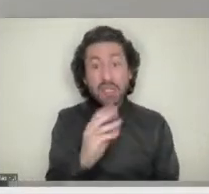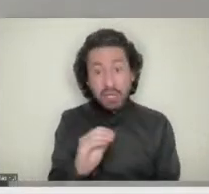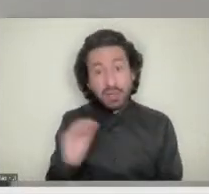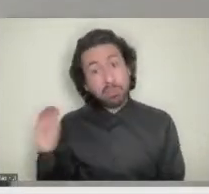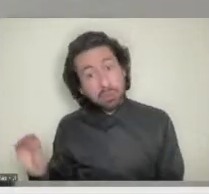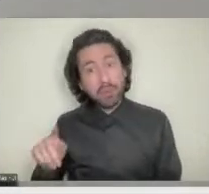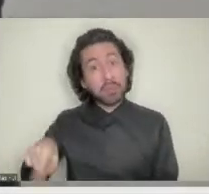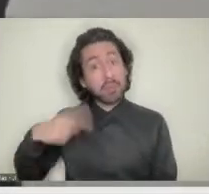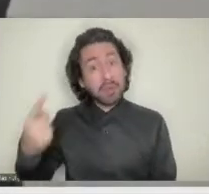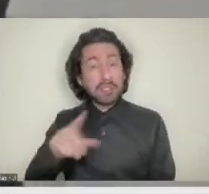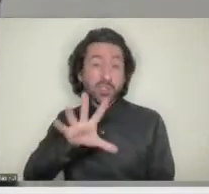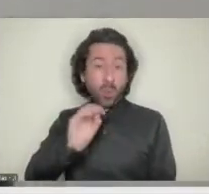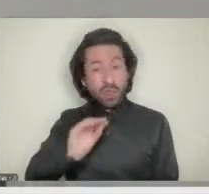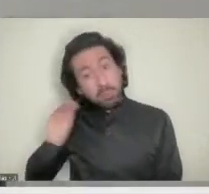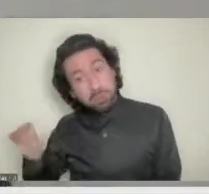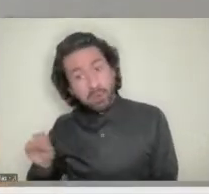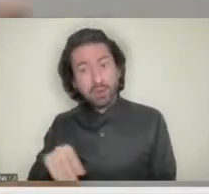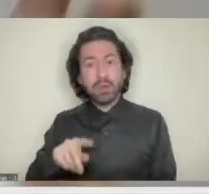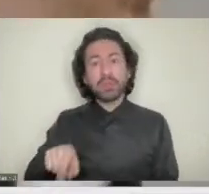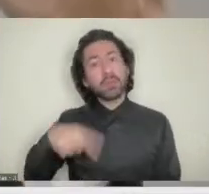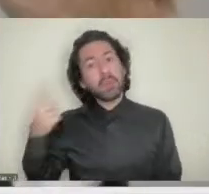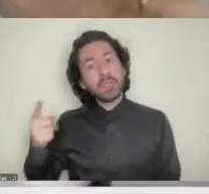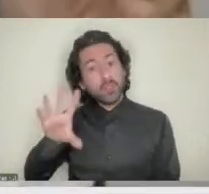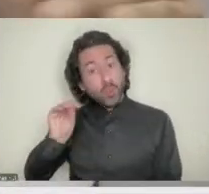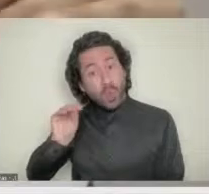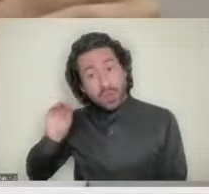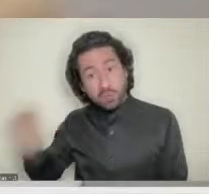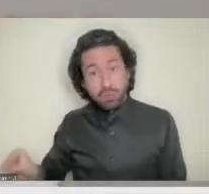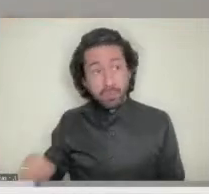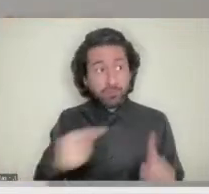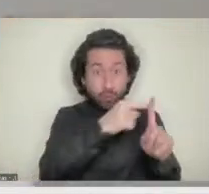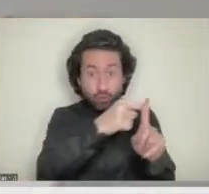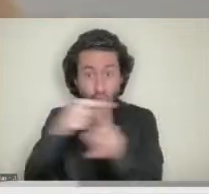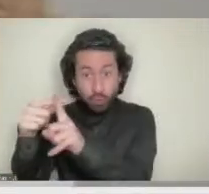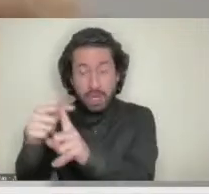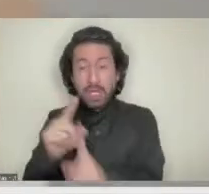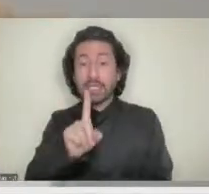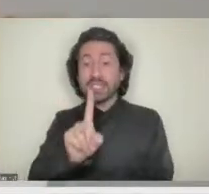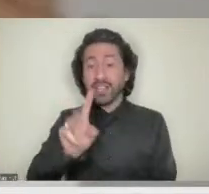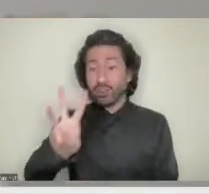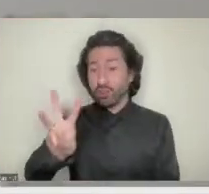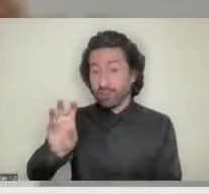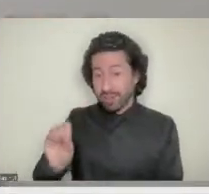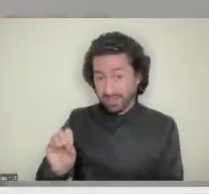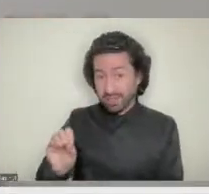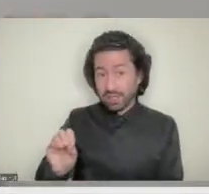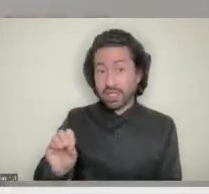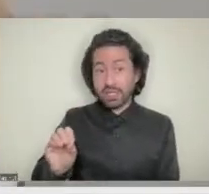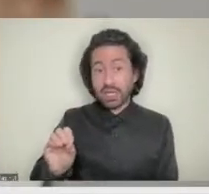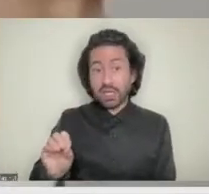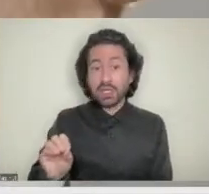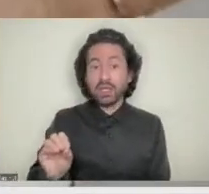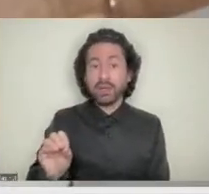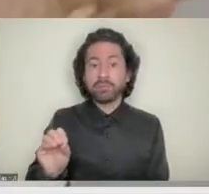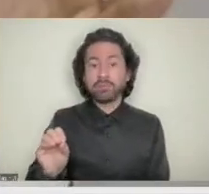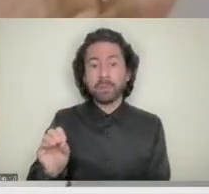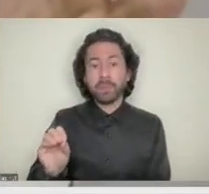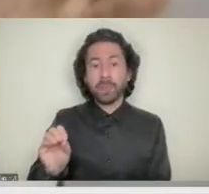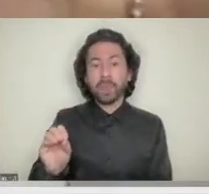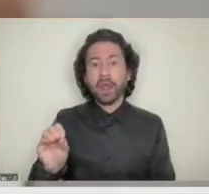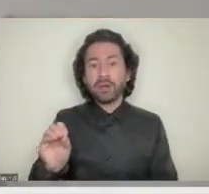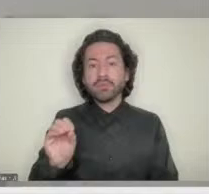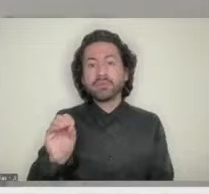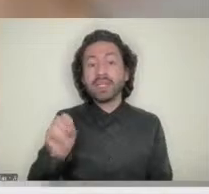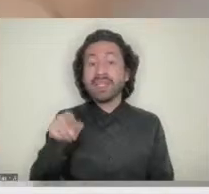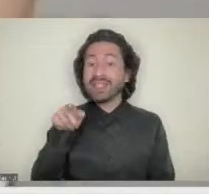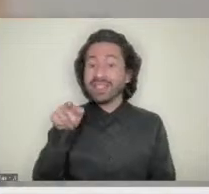contribute with 30 this month, 50 the next, and 100 next month. And those, that would